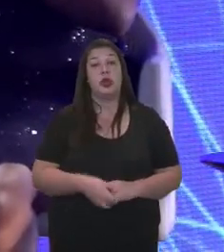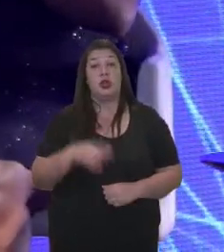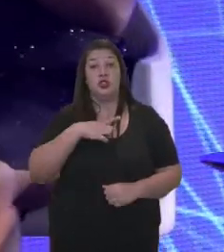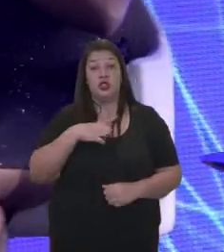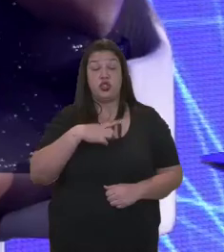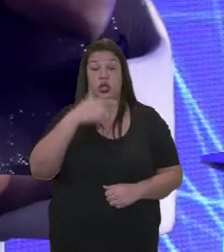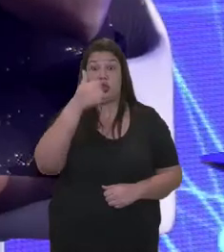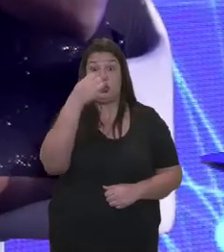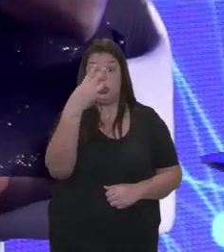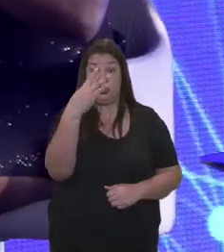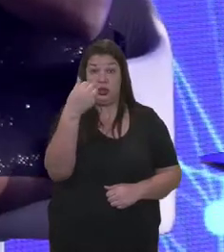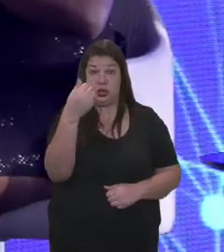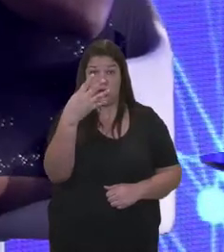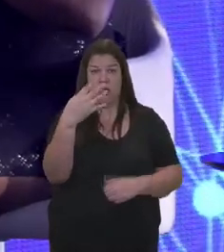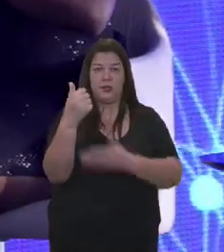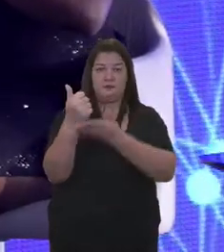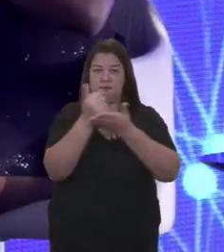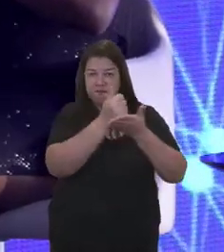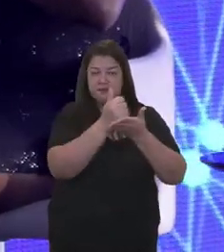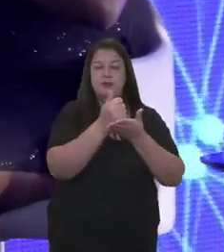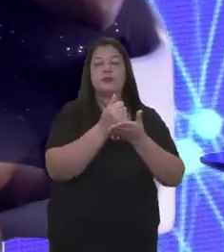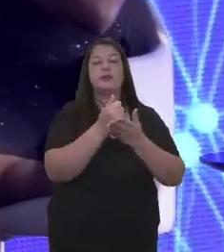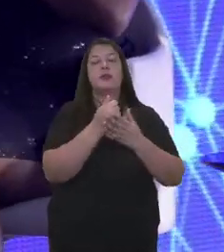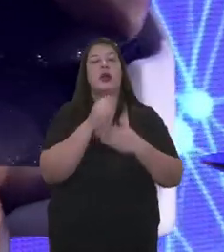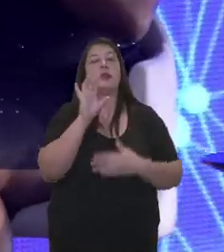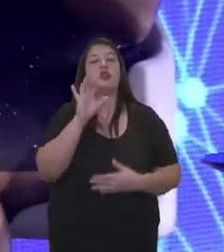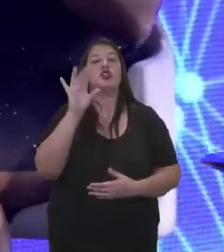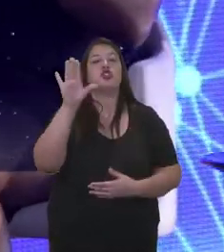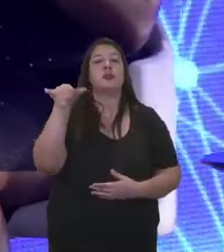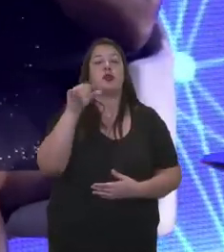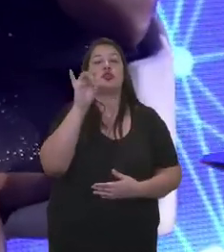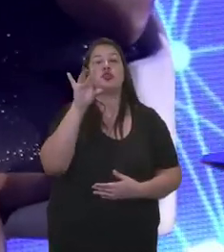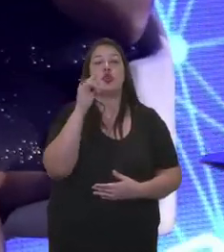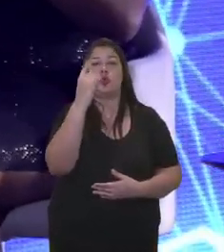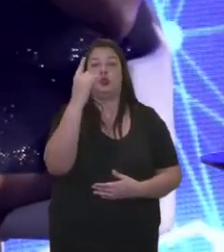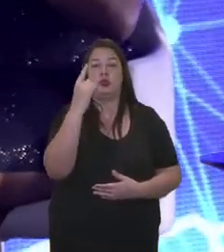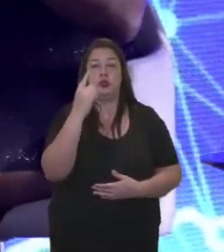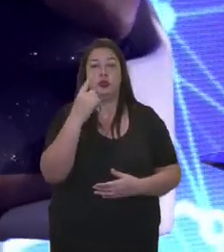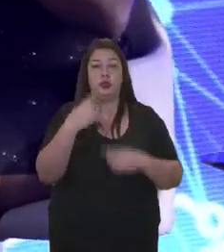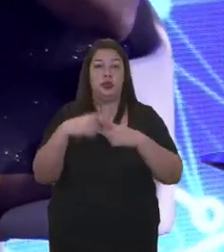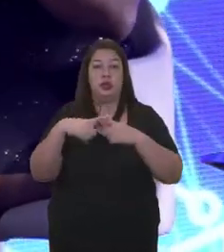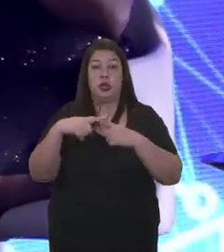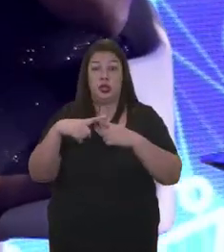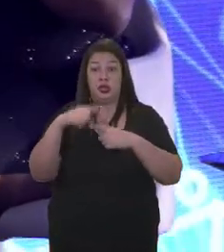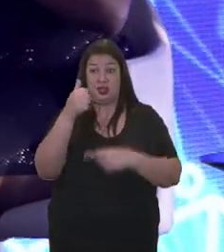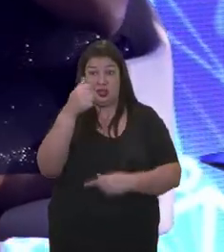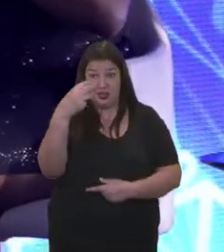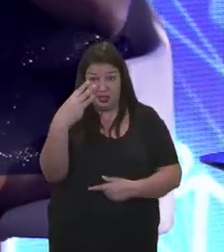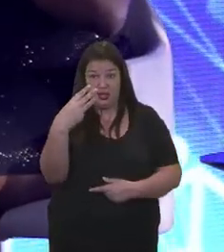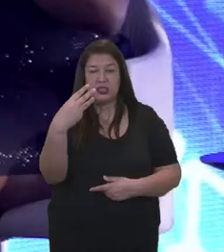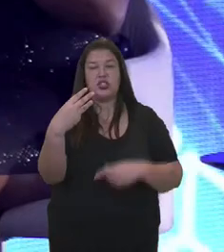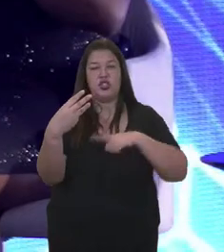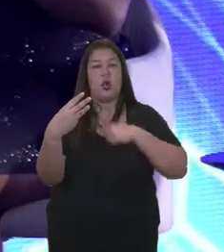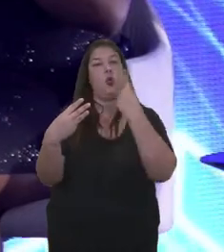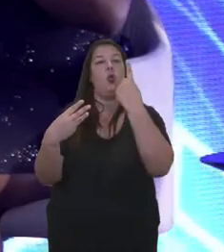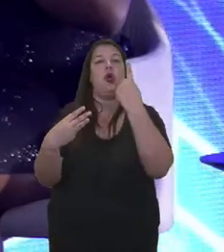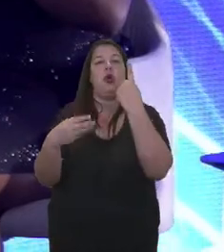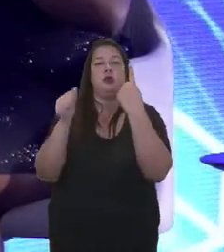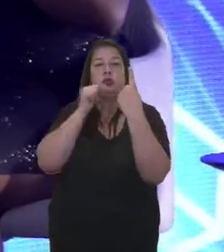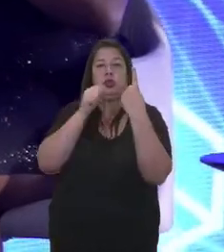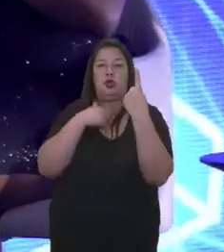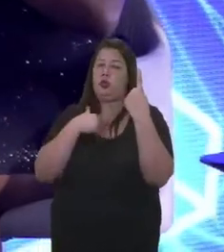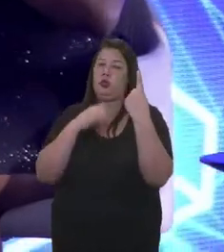It was 13 awarded globally, and then they called only one because out of those, there was only one